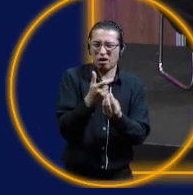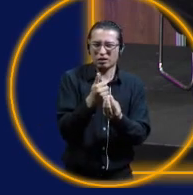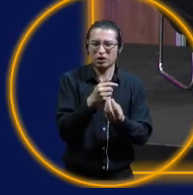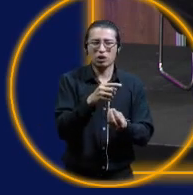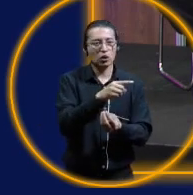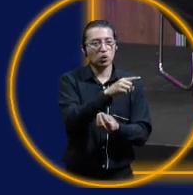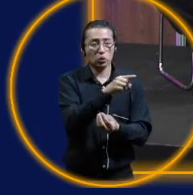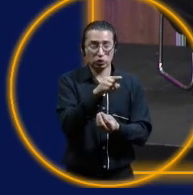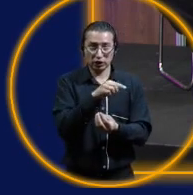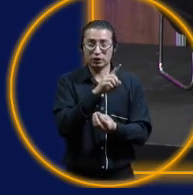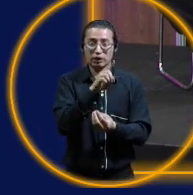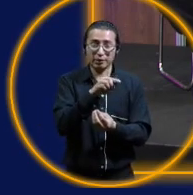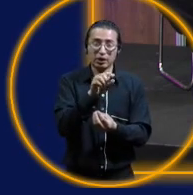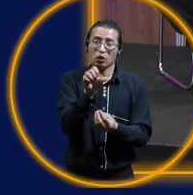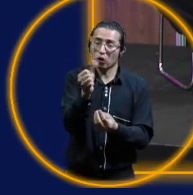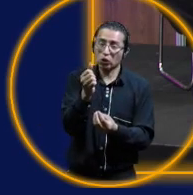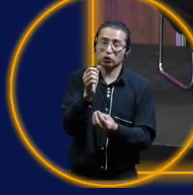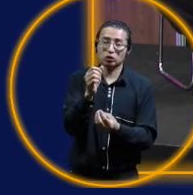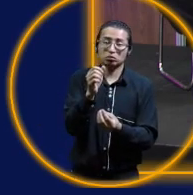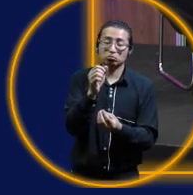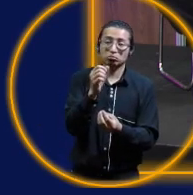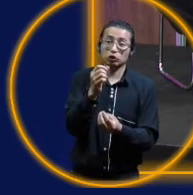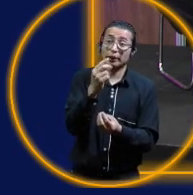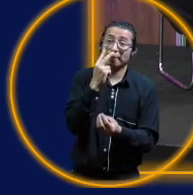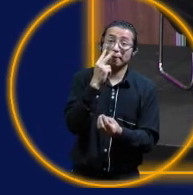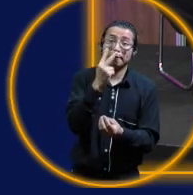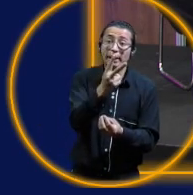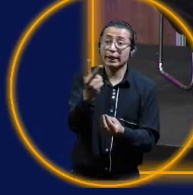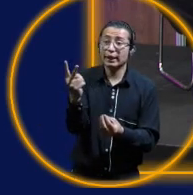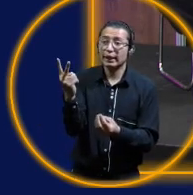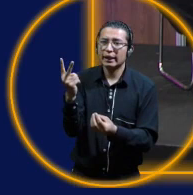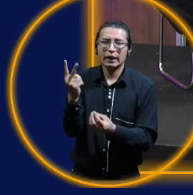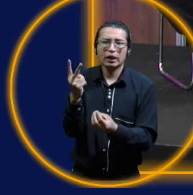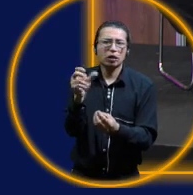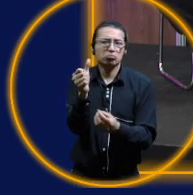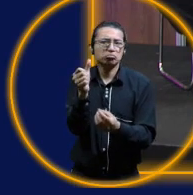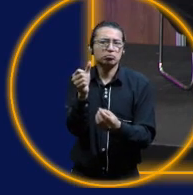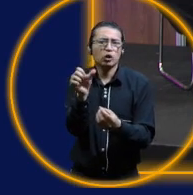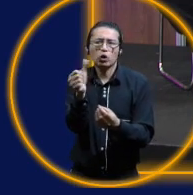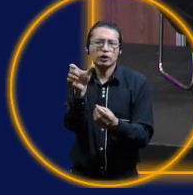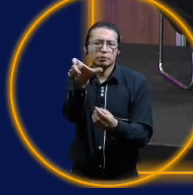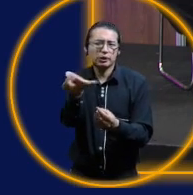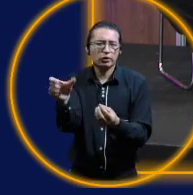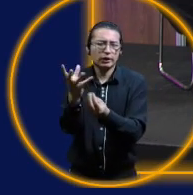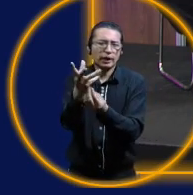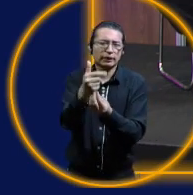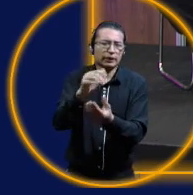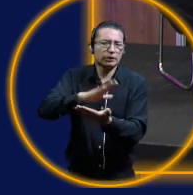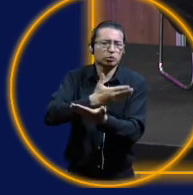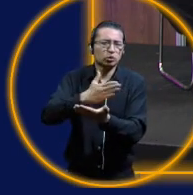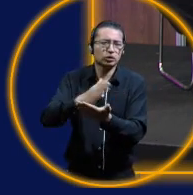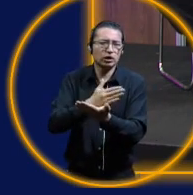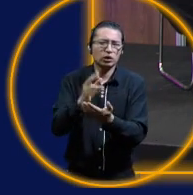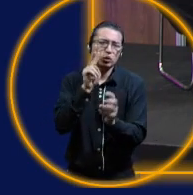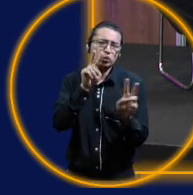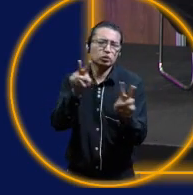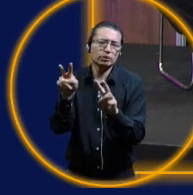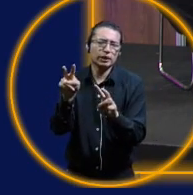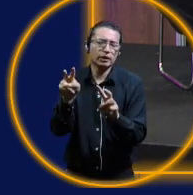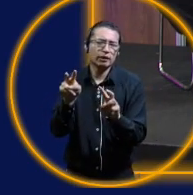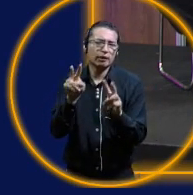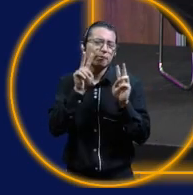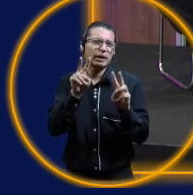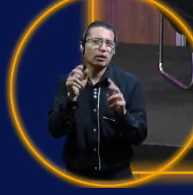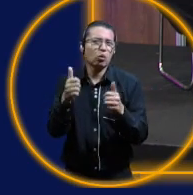was wondering what you see and whether you currently find inspiration, joy. Do you see a positive outlook for like